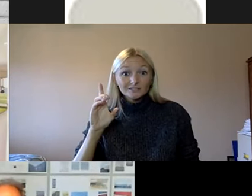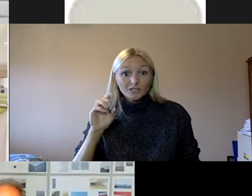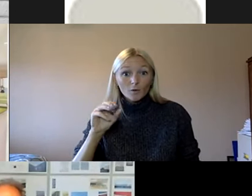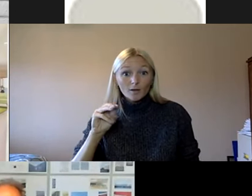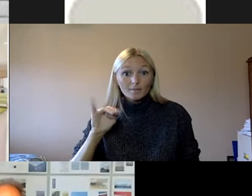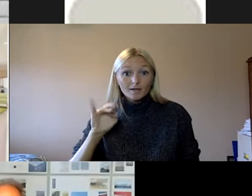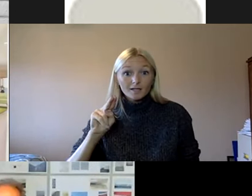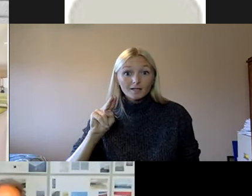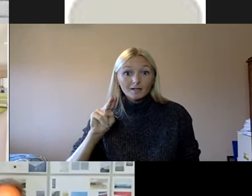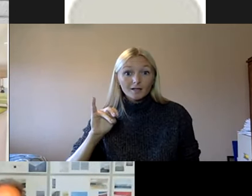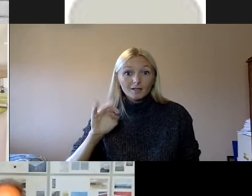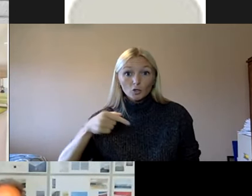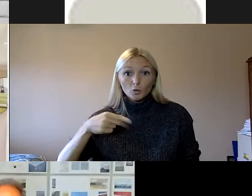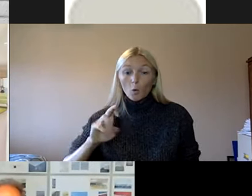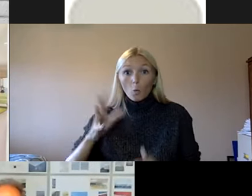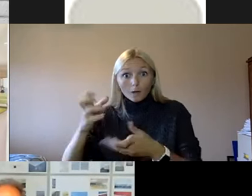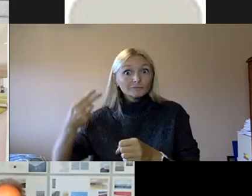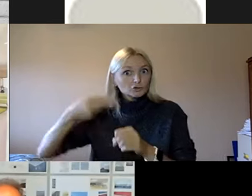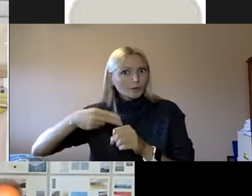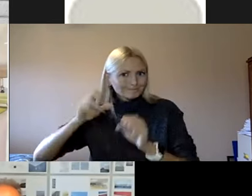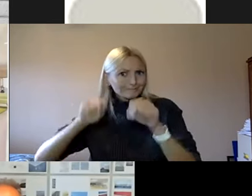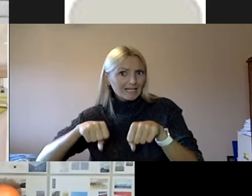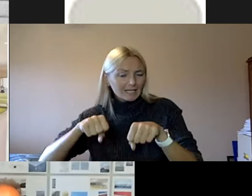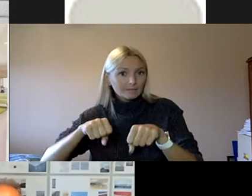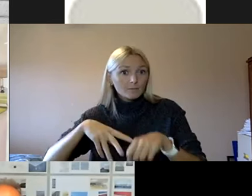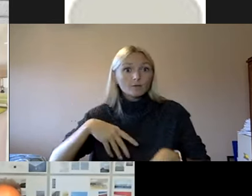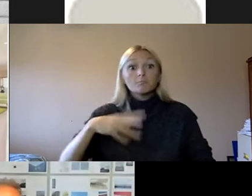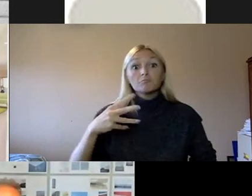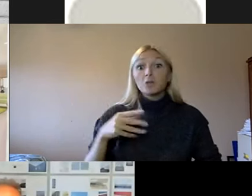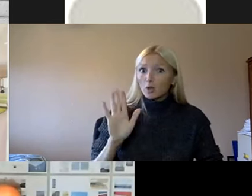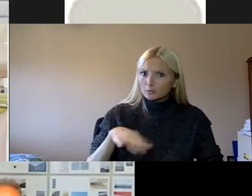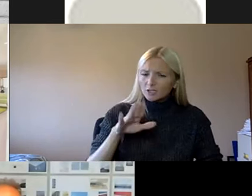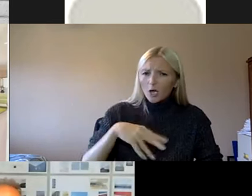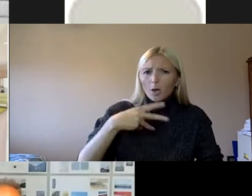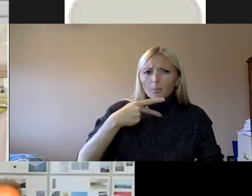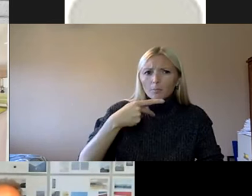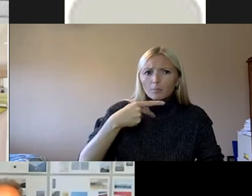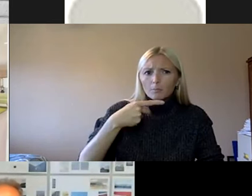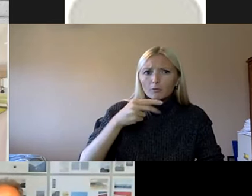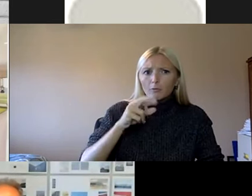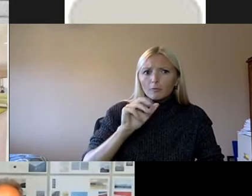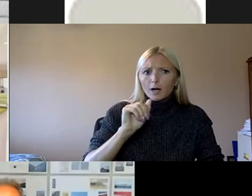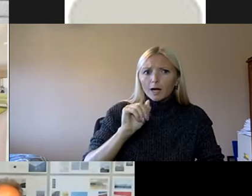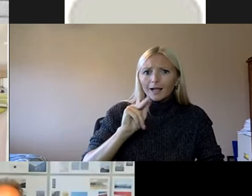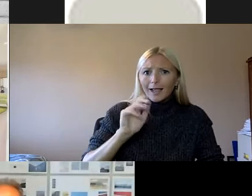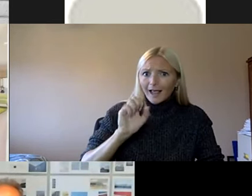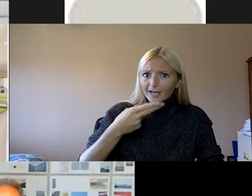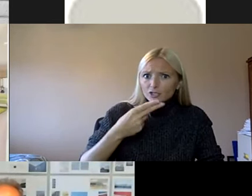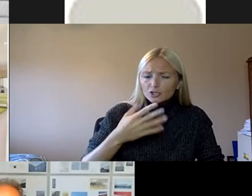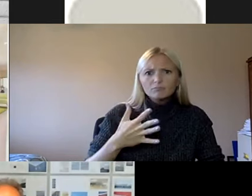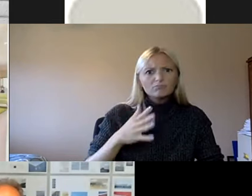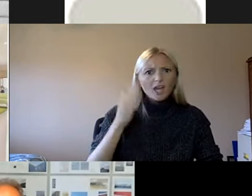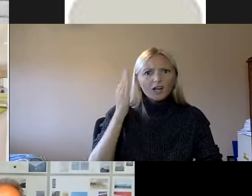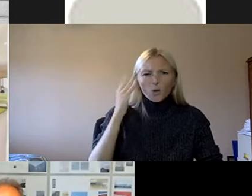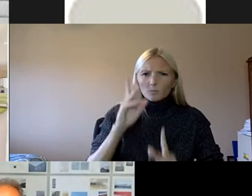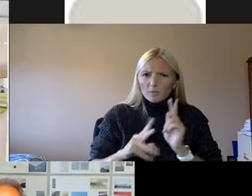add anything. In the meantime, Prakash, I know you mentioned that app that people can report like the spaces in the